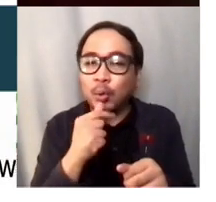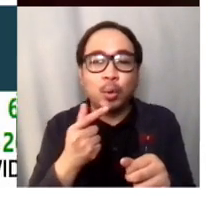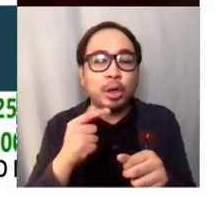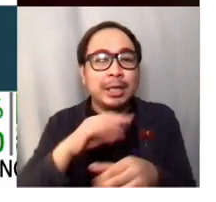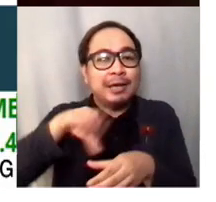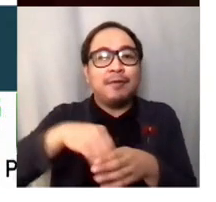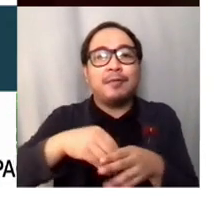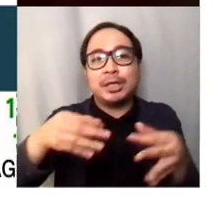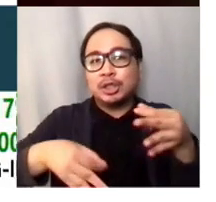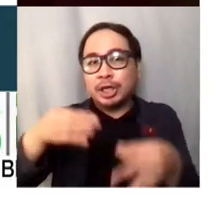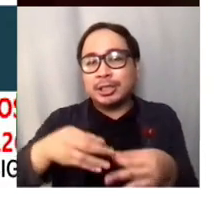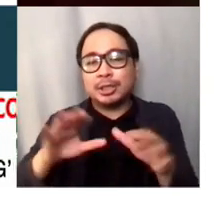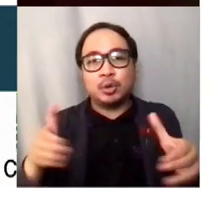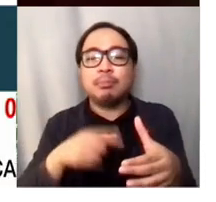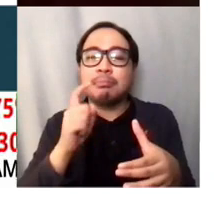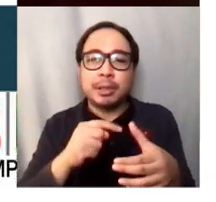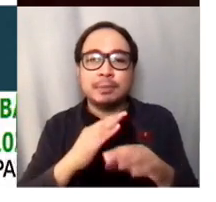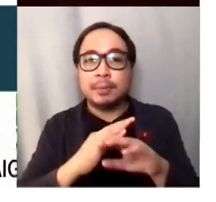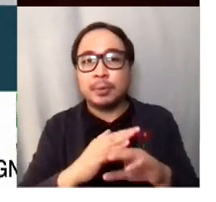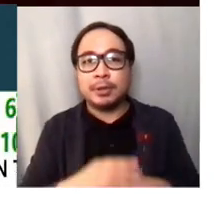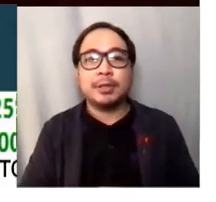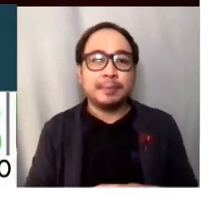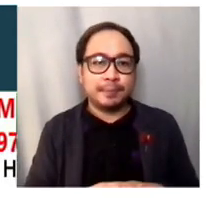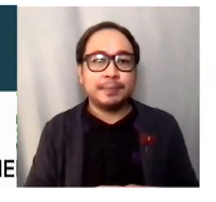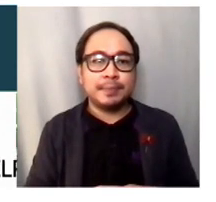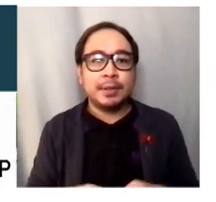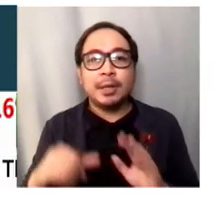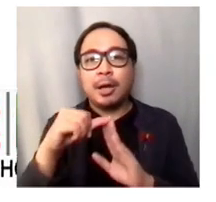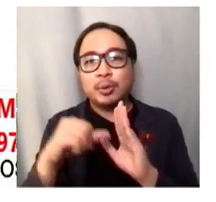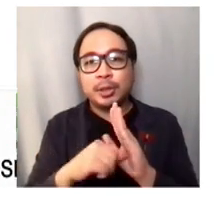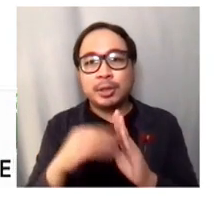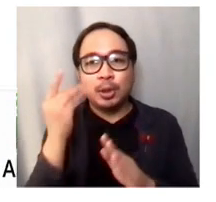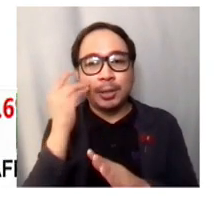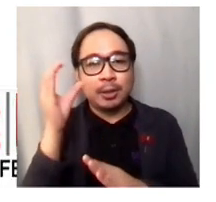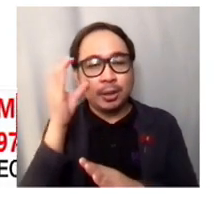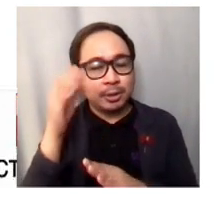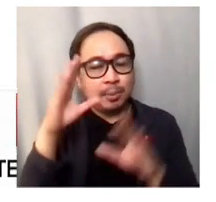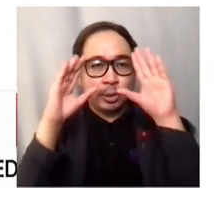sector, they must be protected. Attorney Domingo Cayosa, President of the Integrated Bar of the